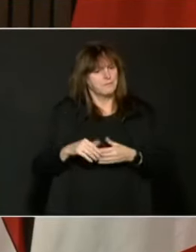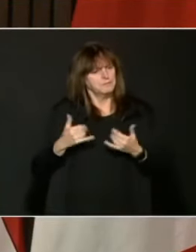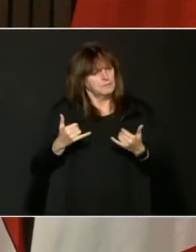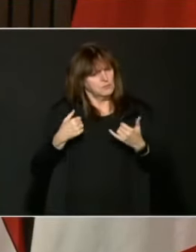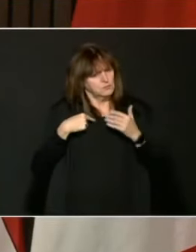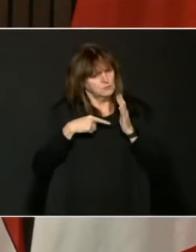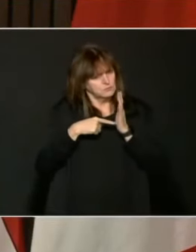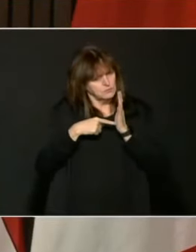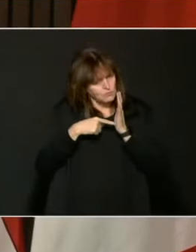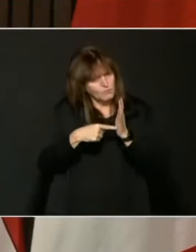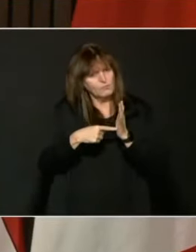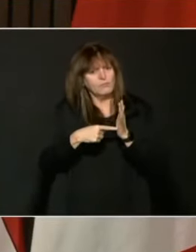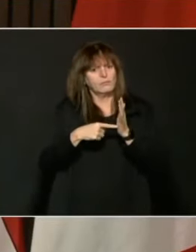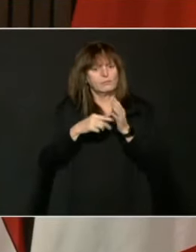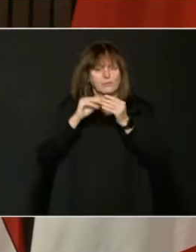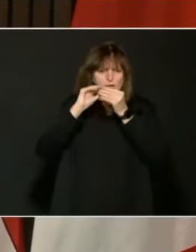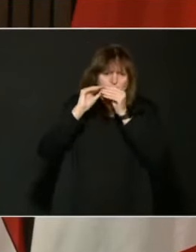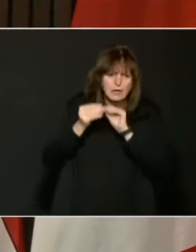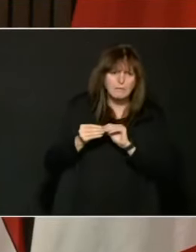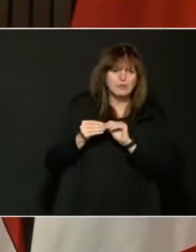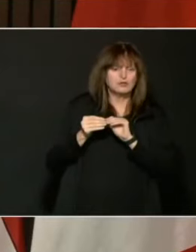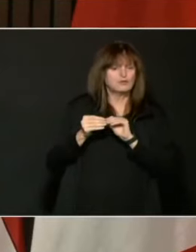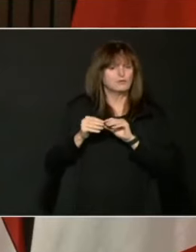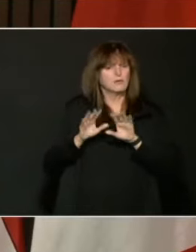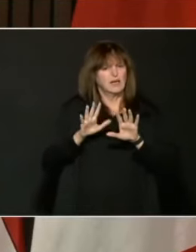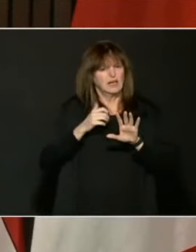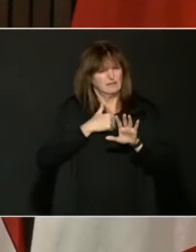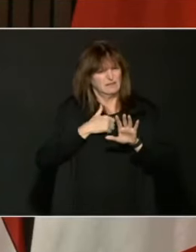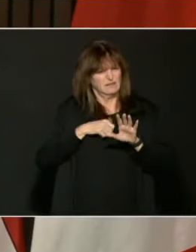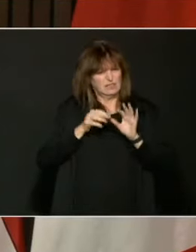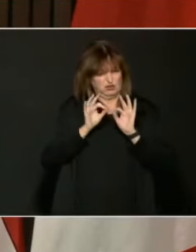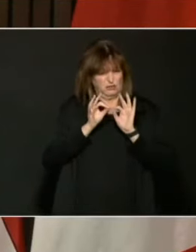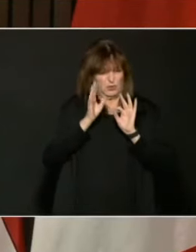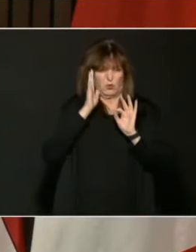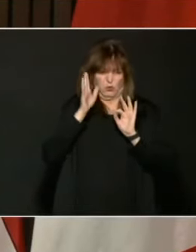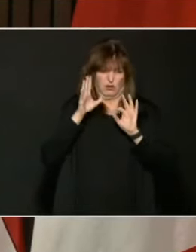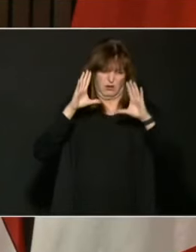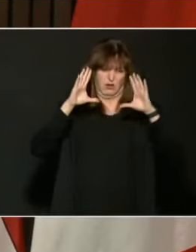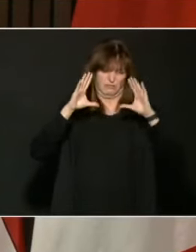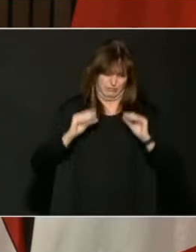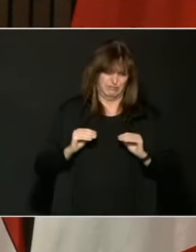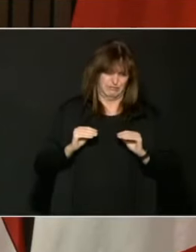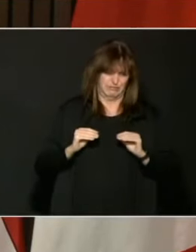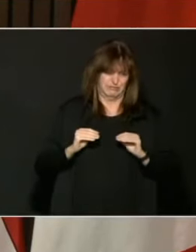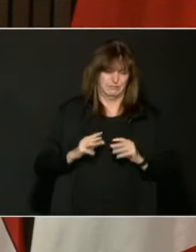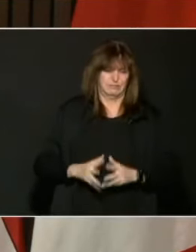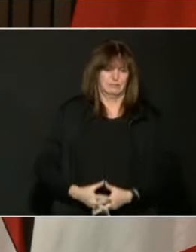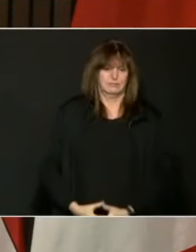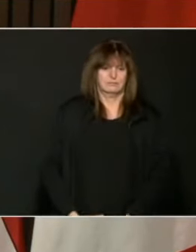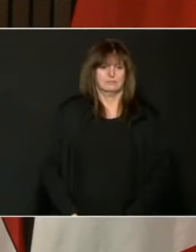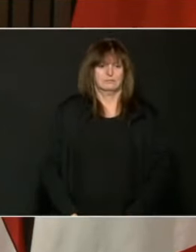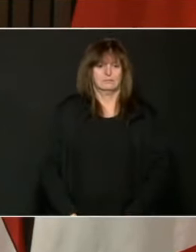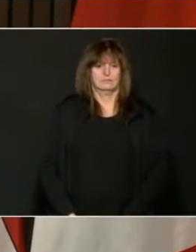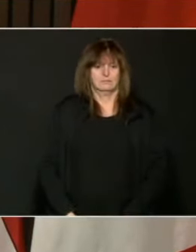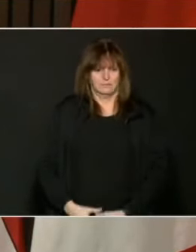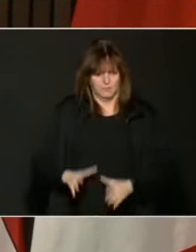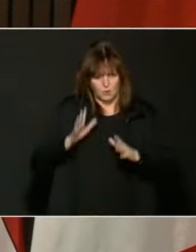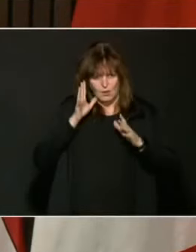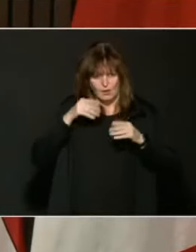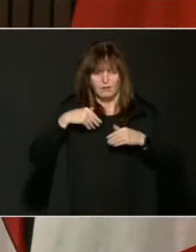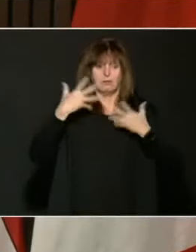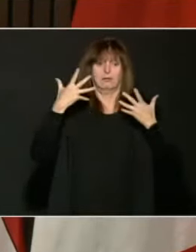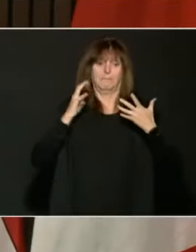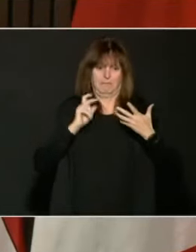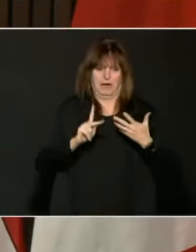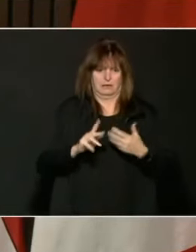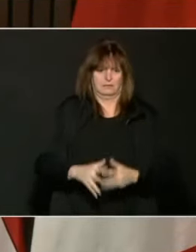that when we do the projection of the data, we'll lose the sign language translation. My apologies, but it'll be right back after we finish